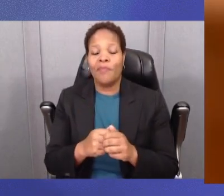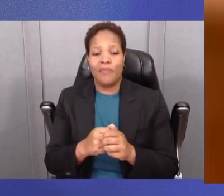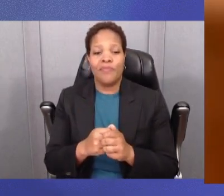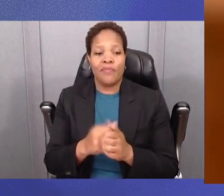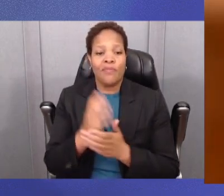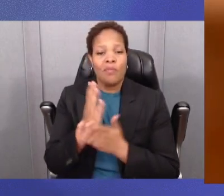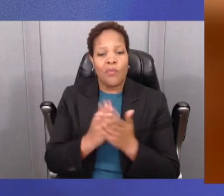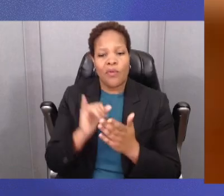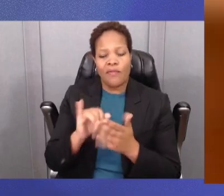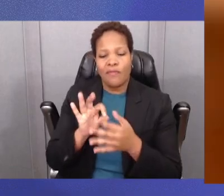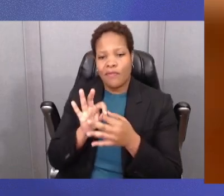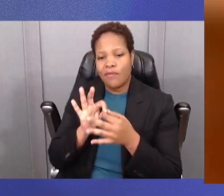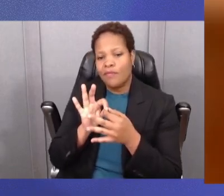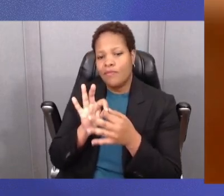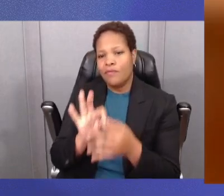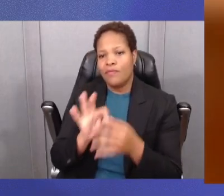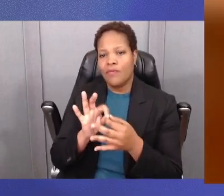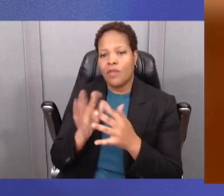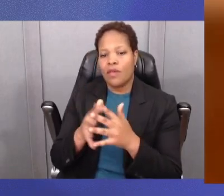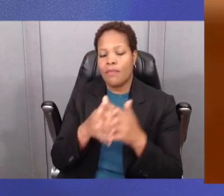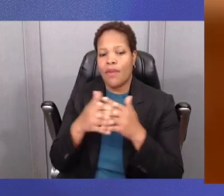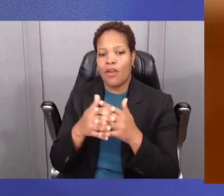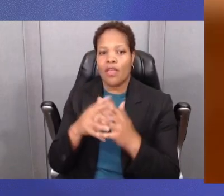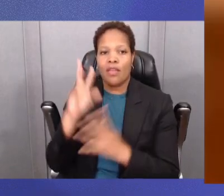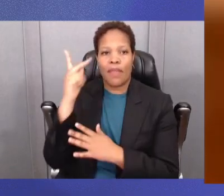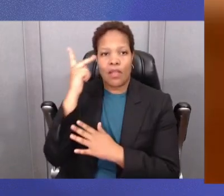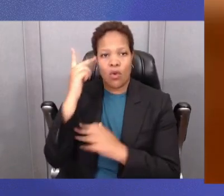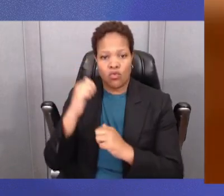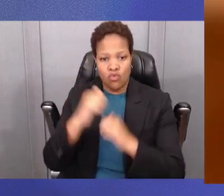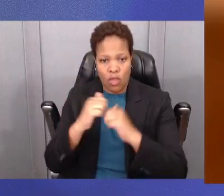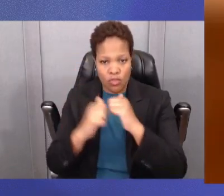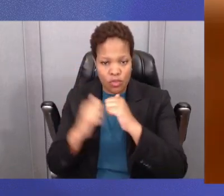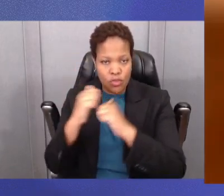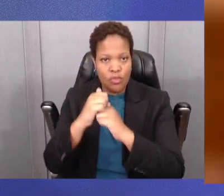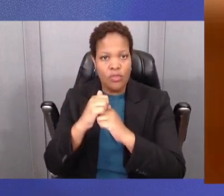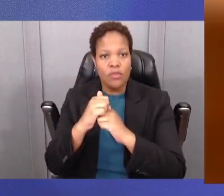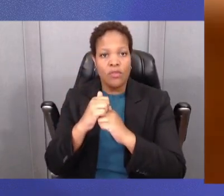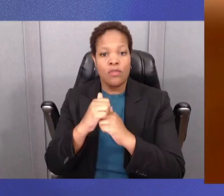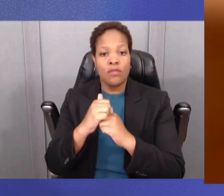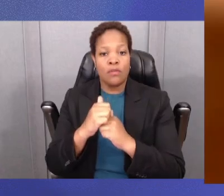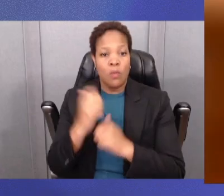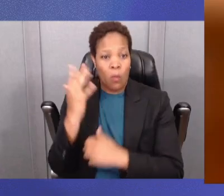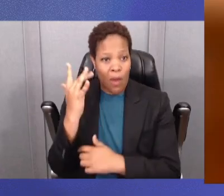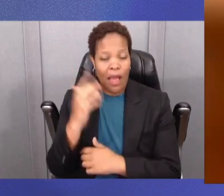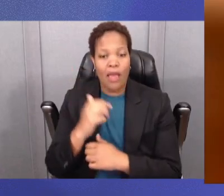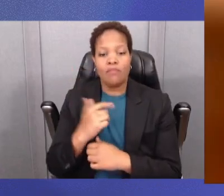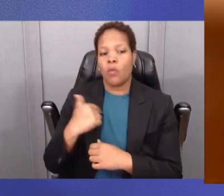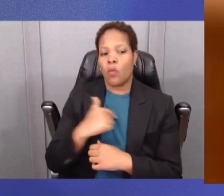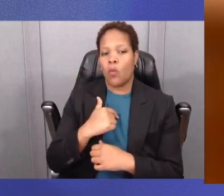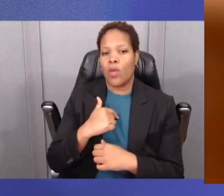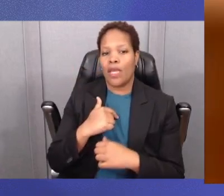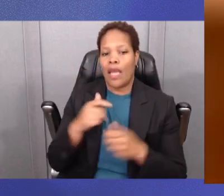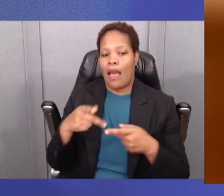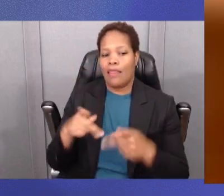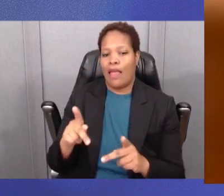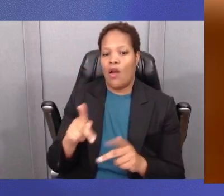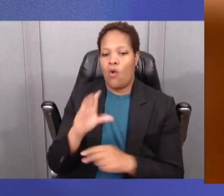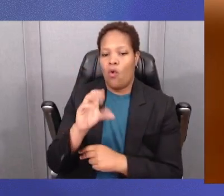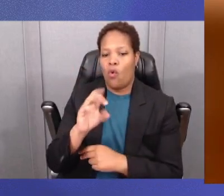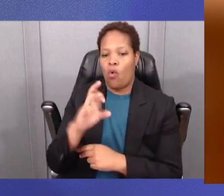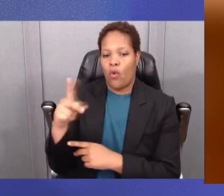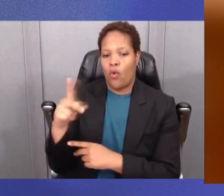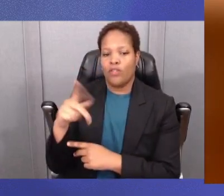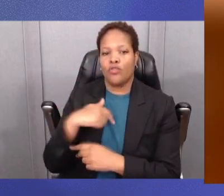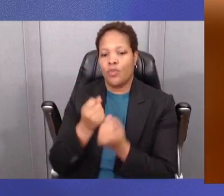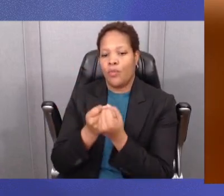American political structure in which, because we allow corporations to support political campaigns through this,